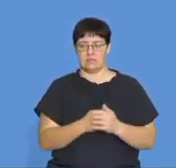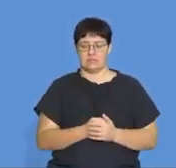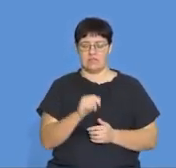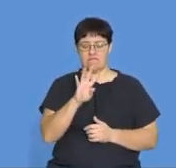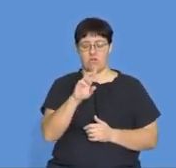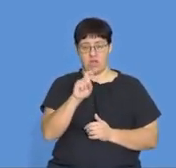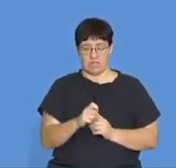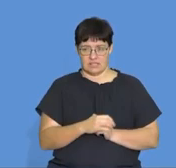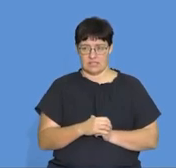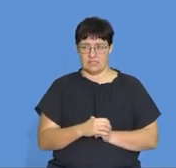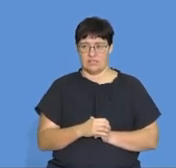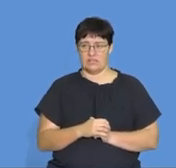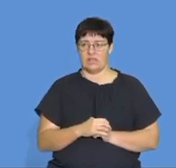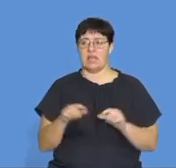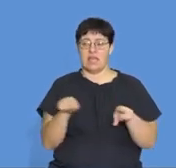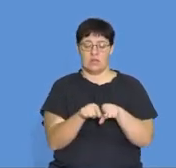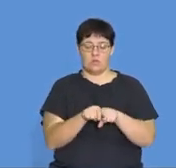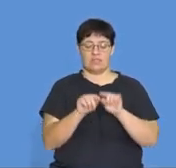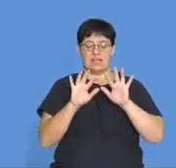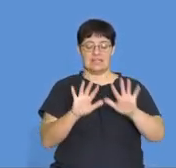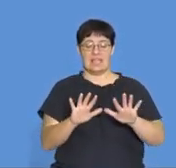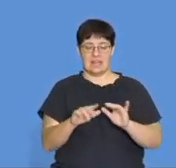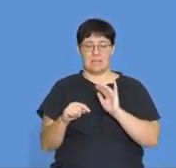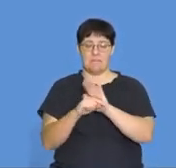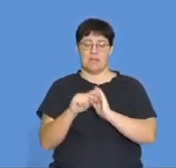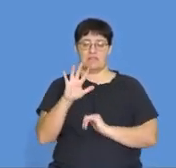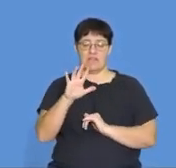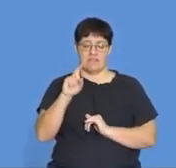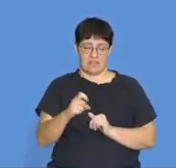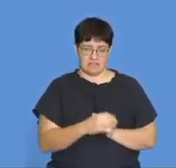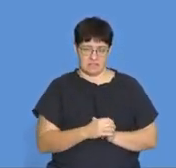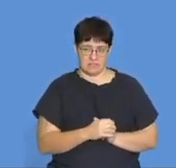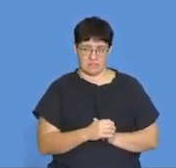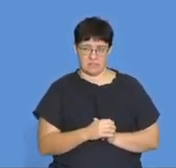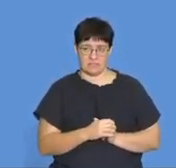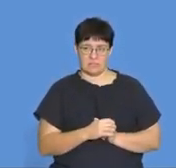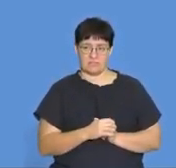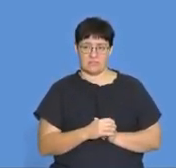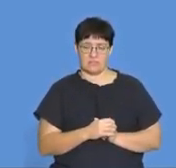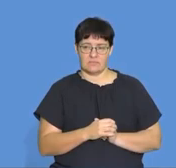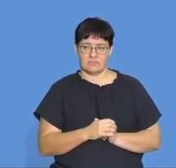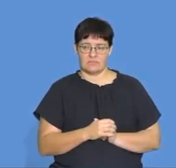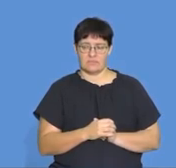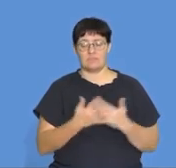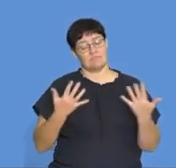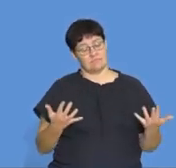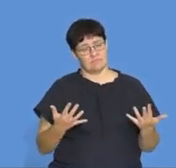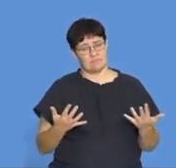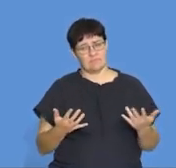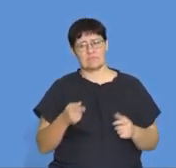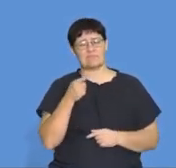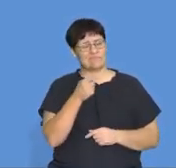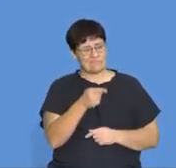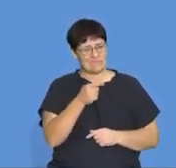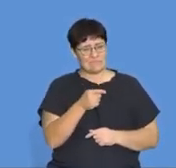multiplied by the 4x equals to 10 minus 5x. Now, this is